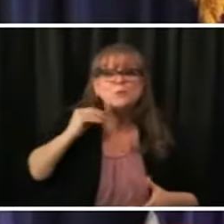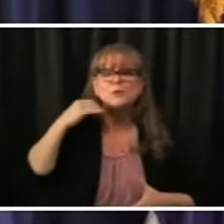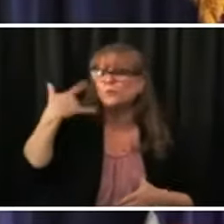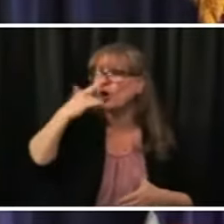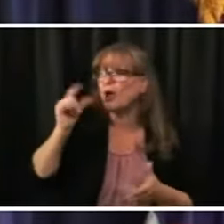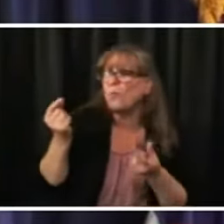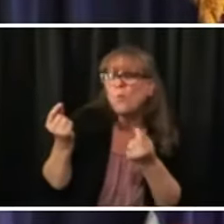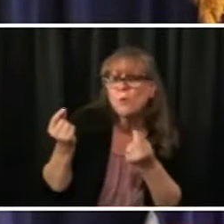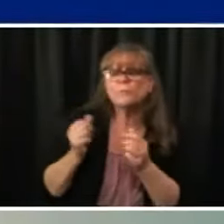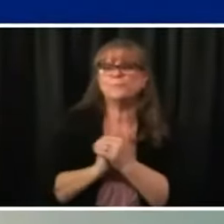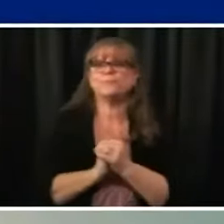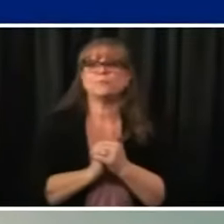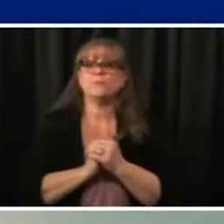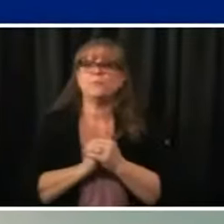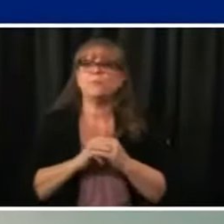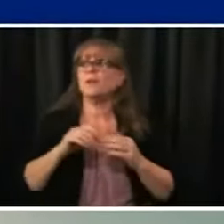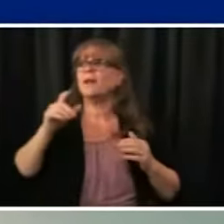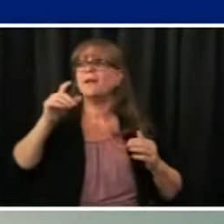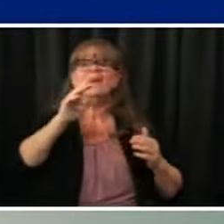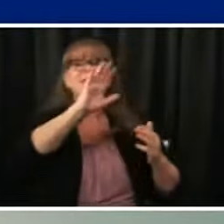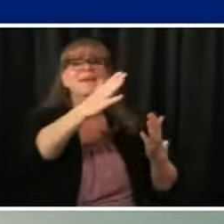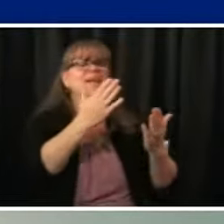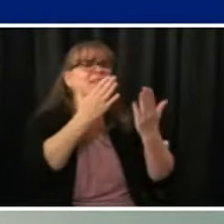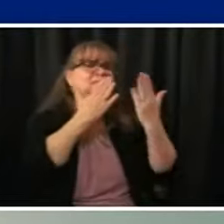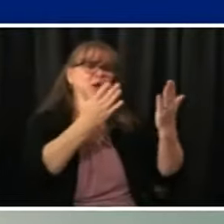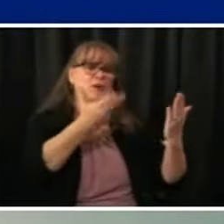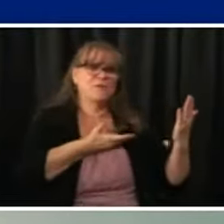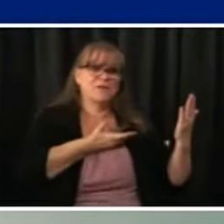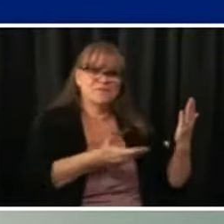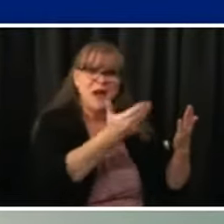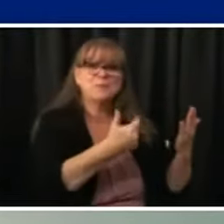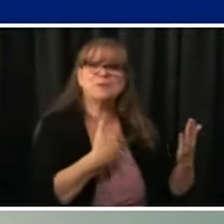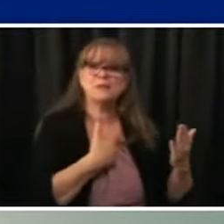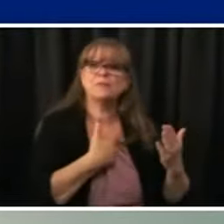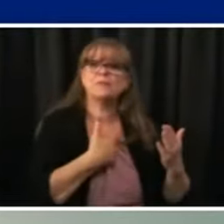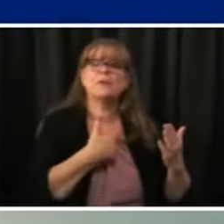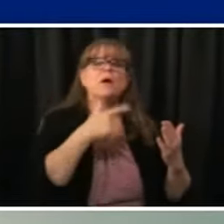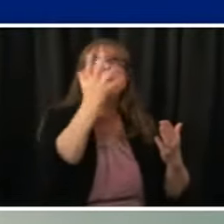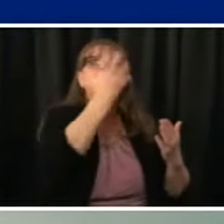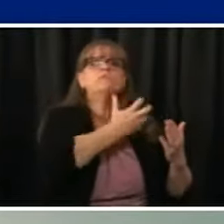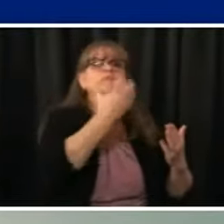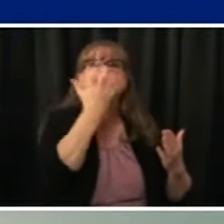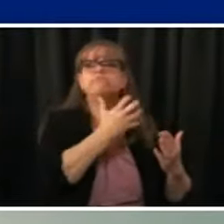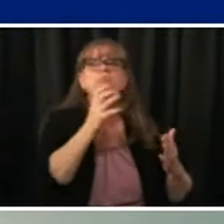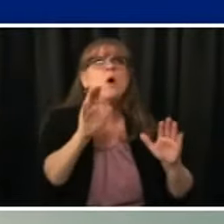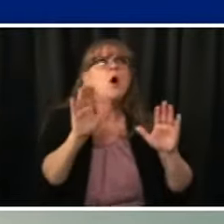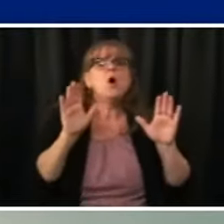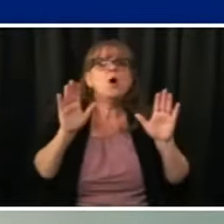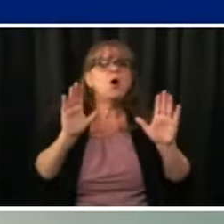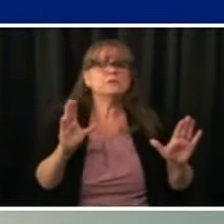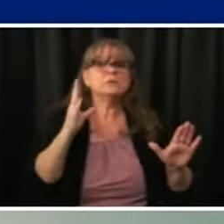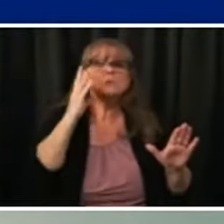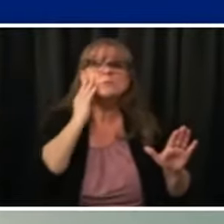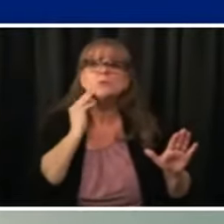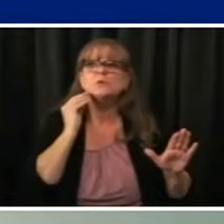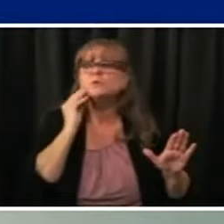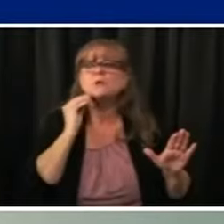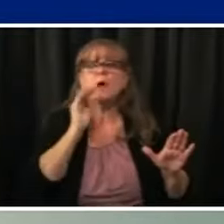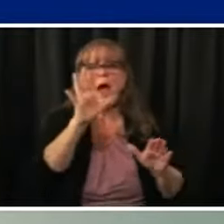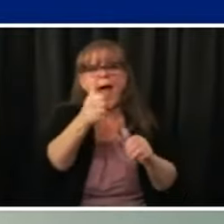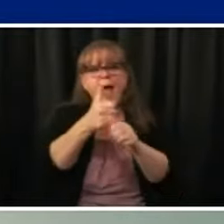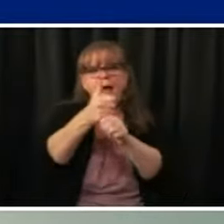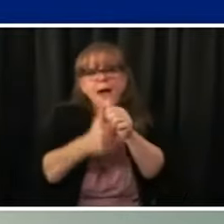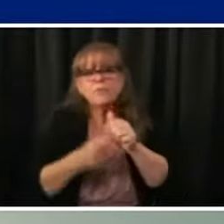Hi, thank you. Thank you for inviting me. That was a very nice experience, and the answer for the people was great. And I feel